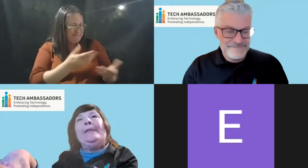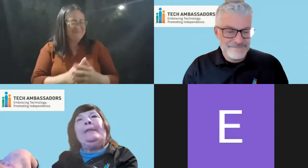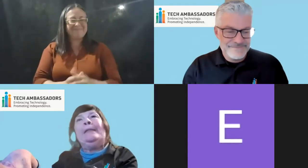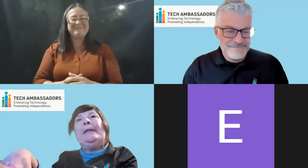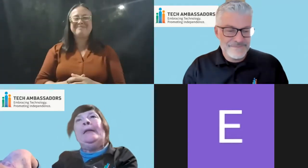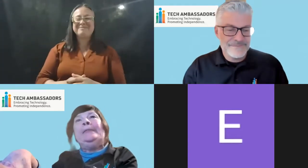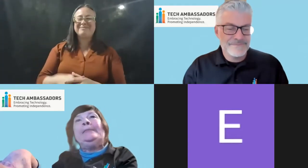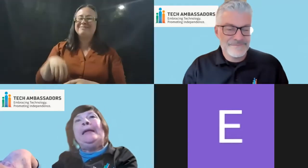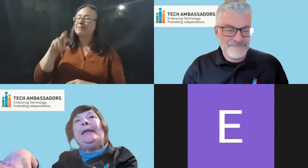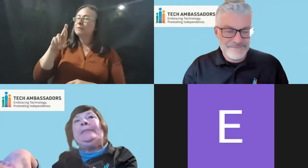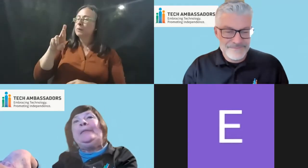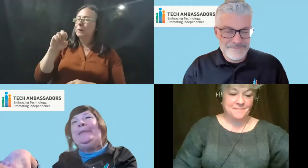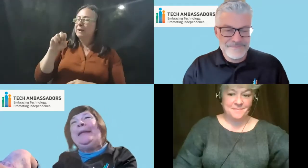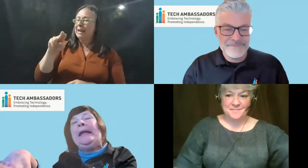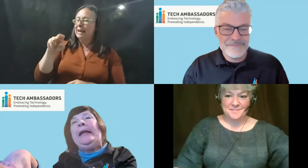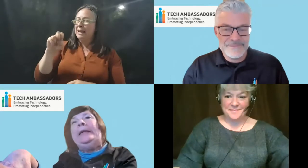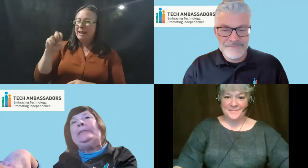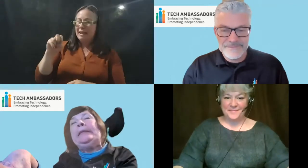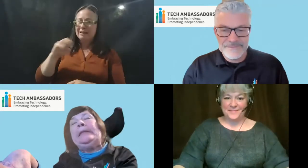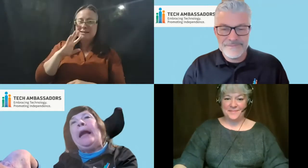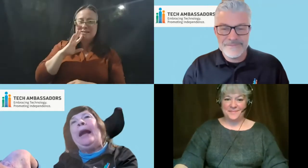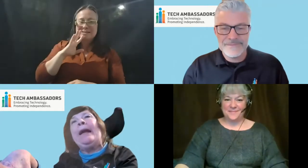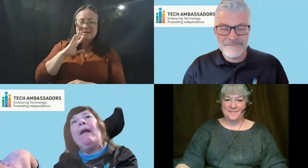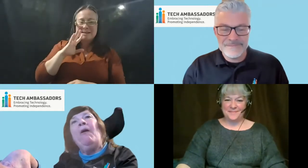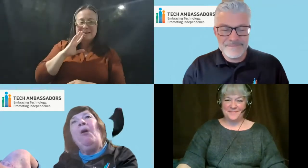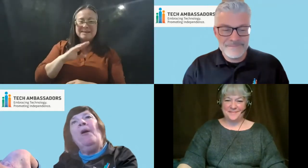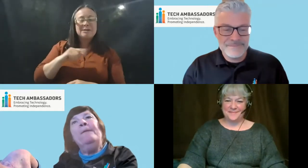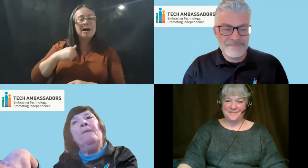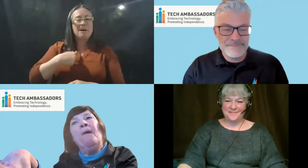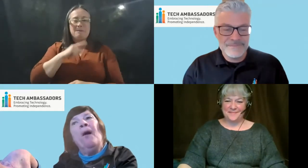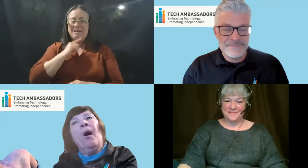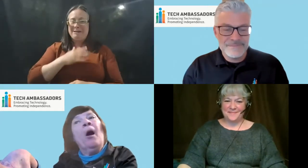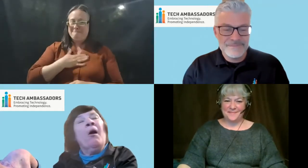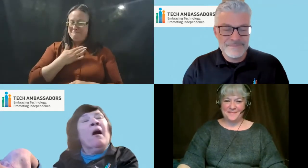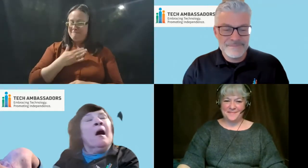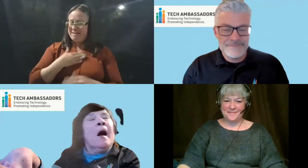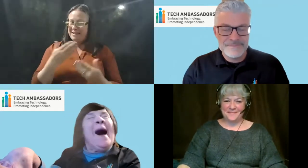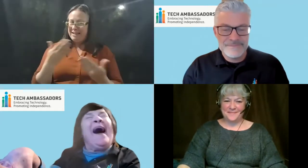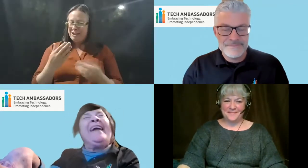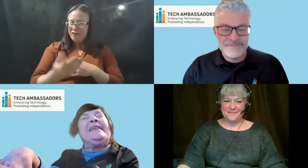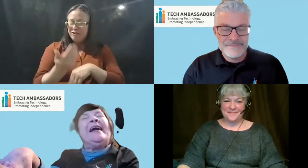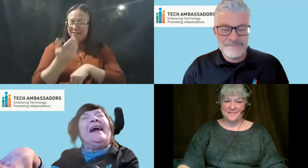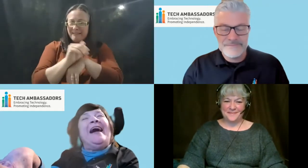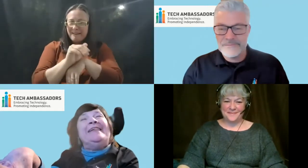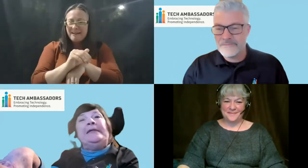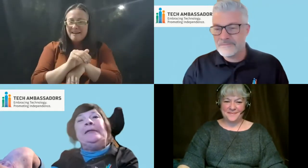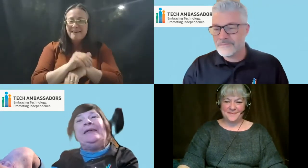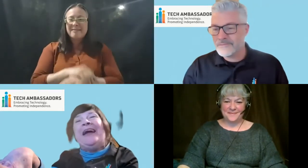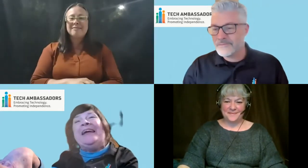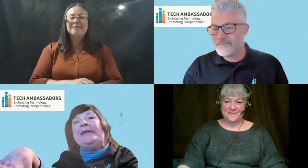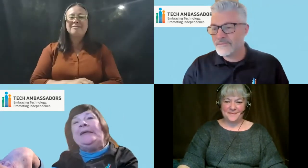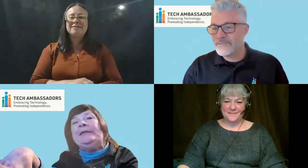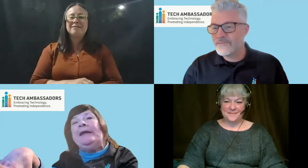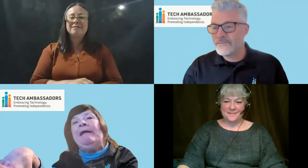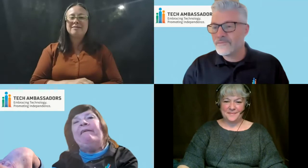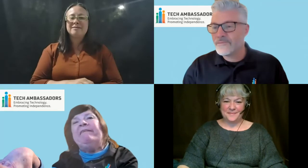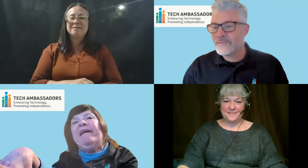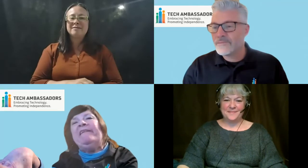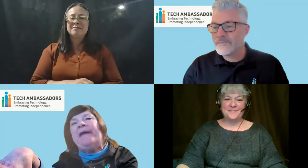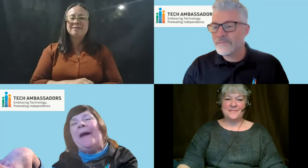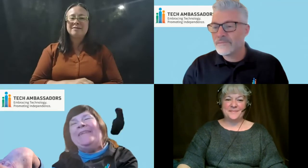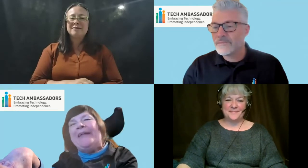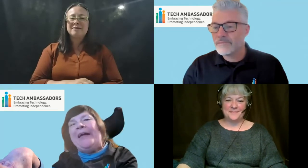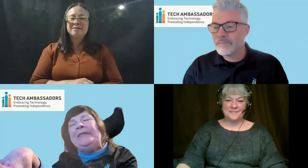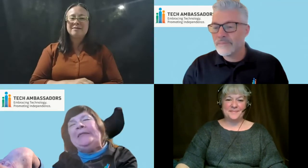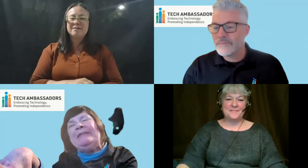Hi everyone, it's great to be here tonight. I will tell you a little